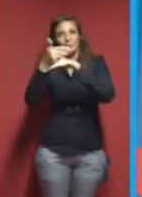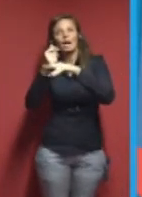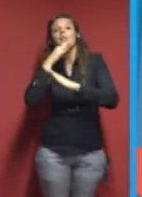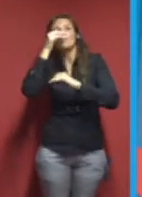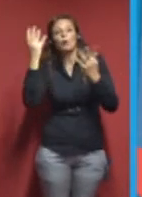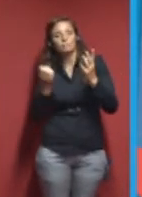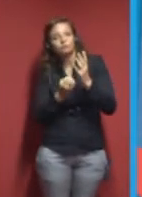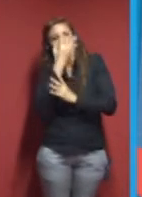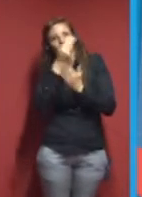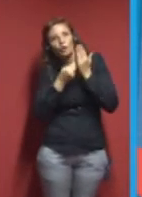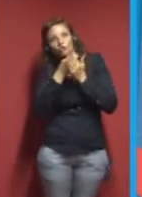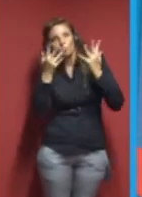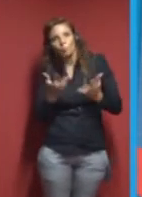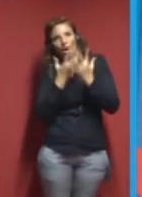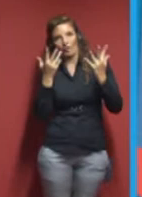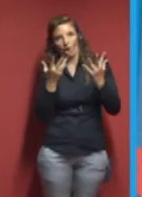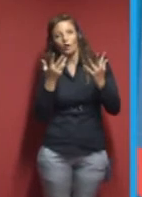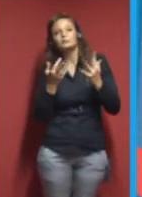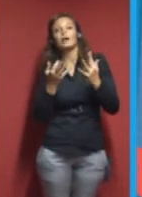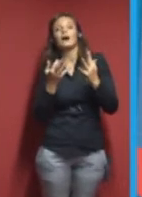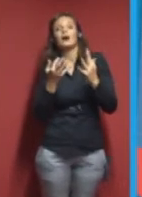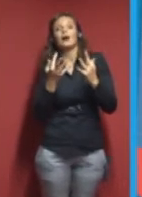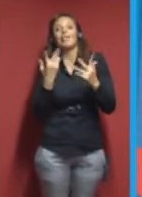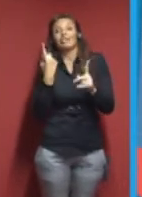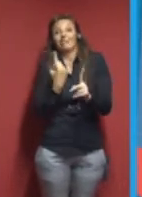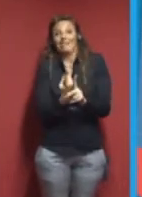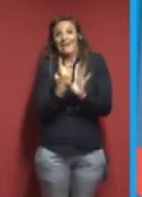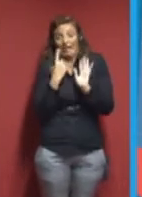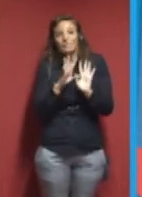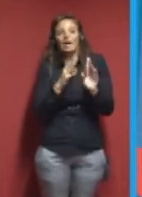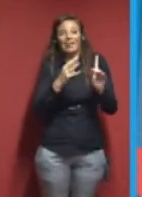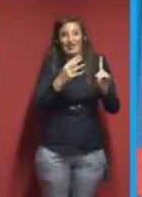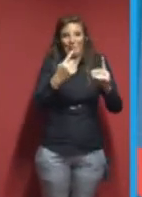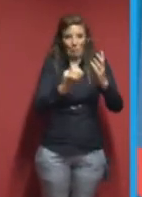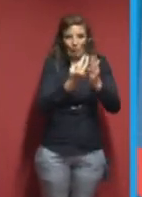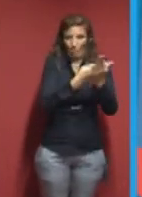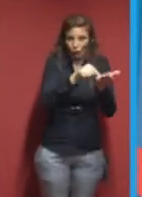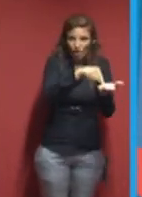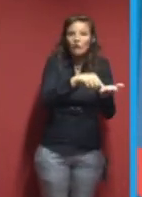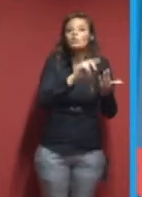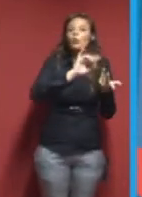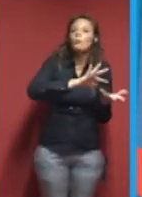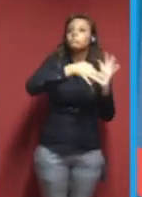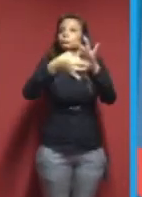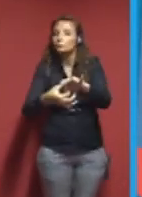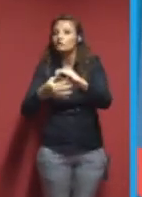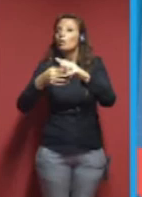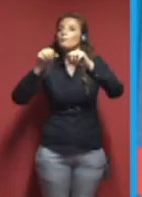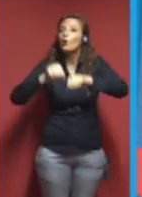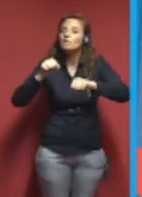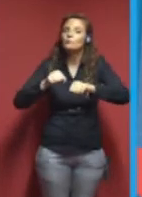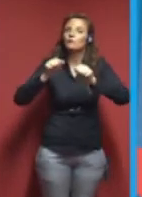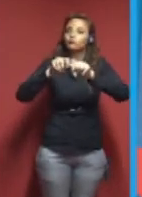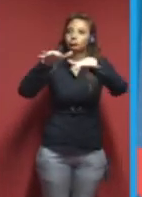product. You can create much more possibilities. It's also a good way for creating business, but it's also a good way for solving problems very quickly with many different